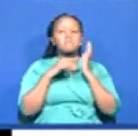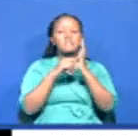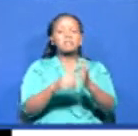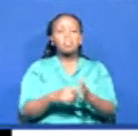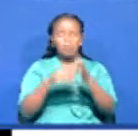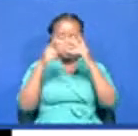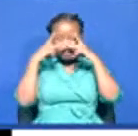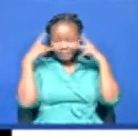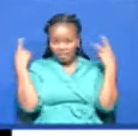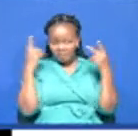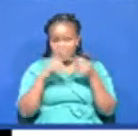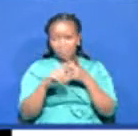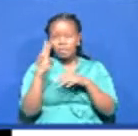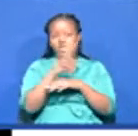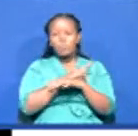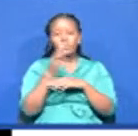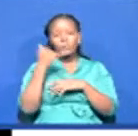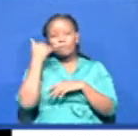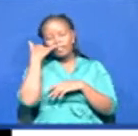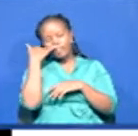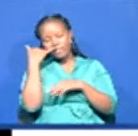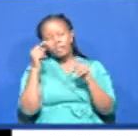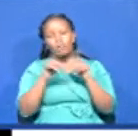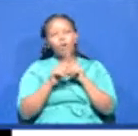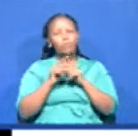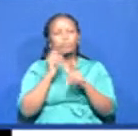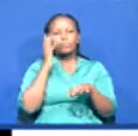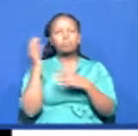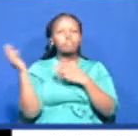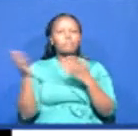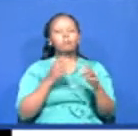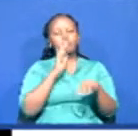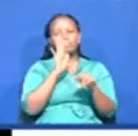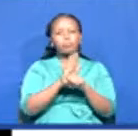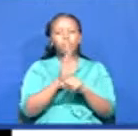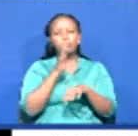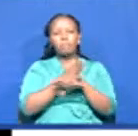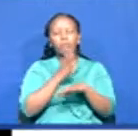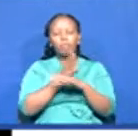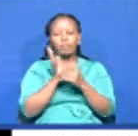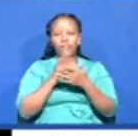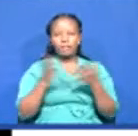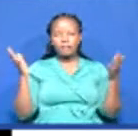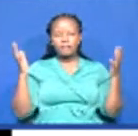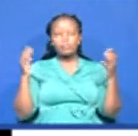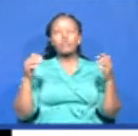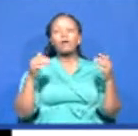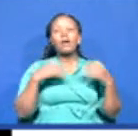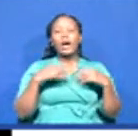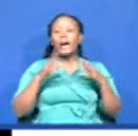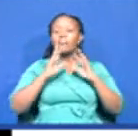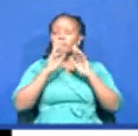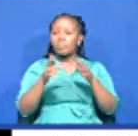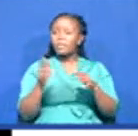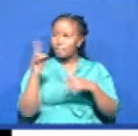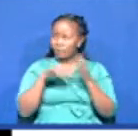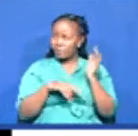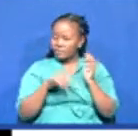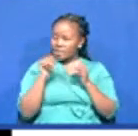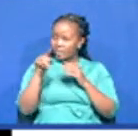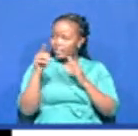drug dealing, smuggling, and among other forms of crime. We have reported that smuggling and contraband